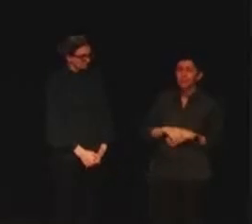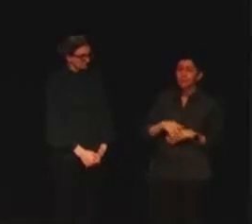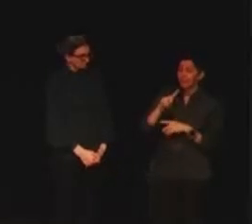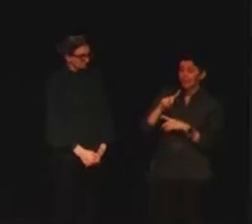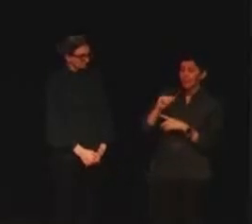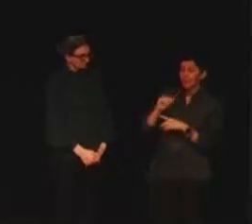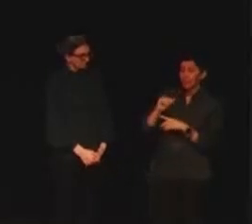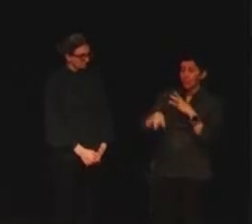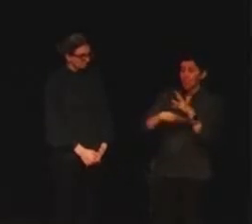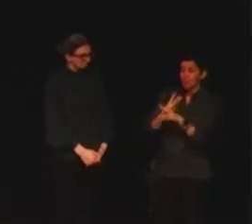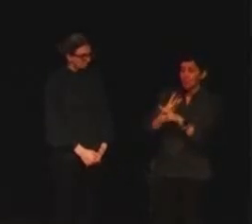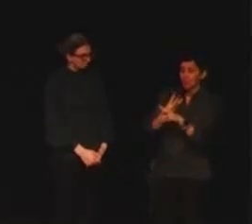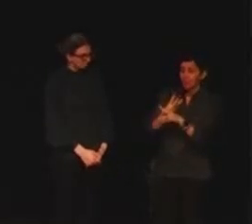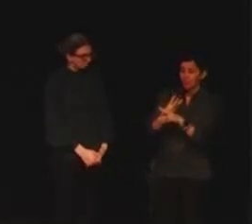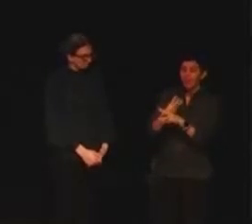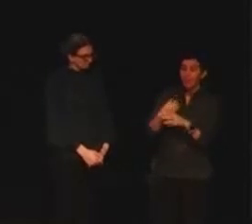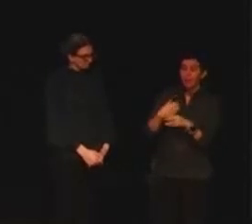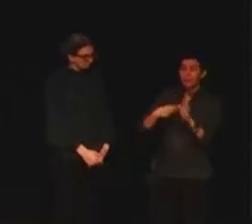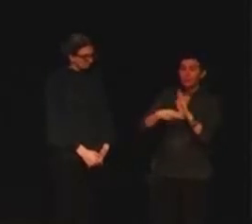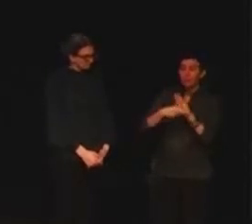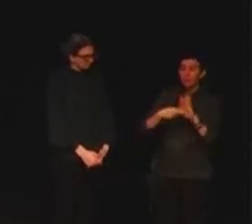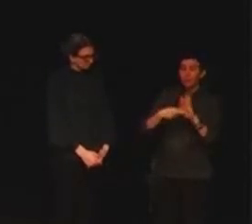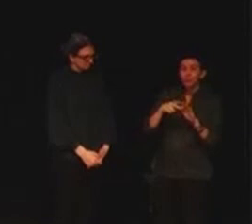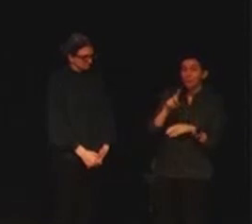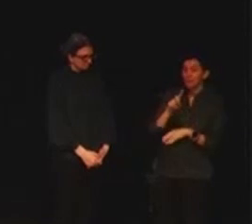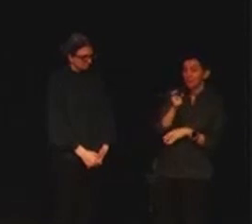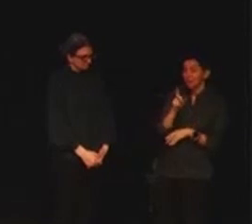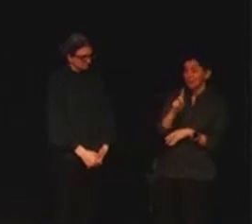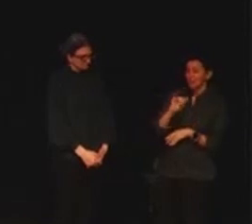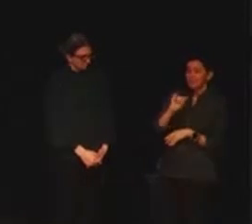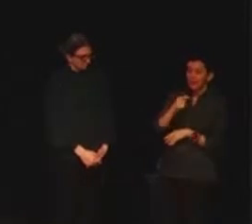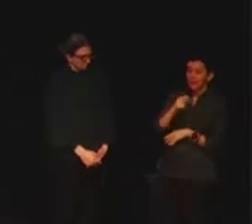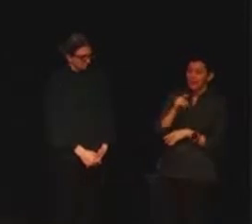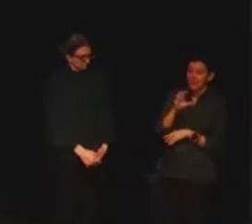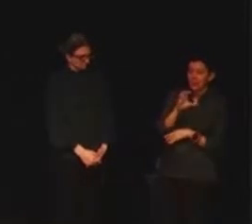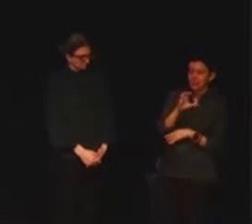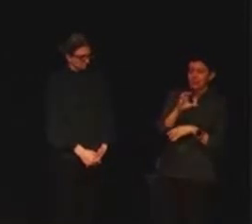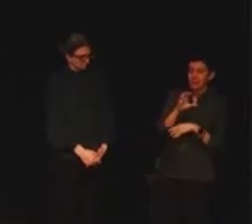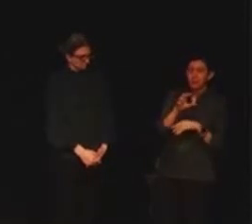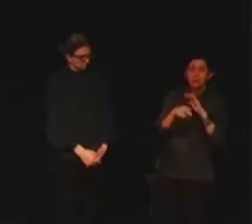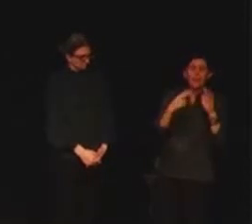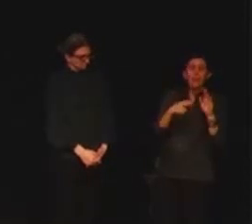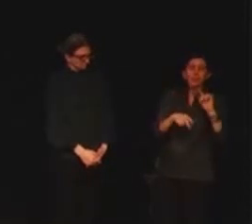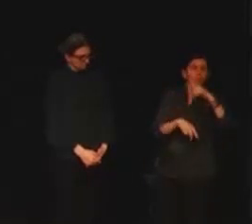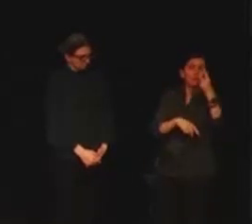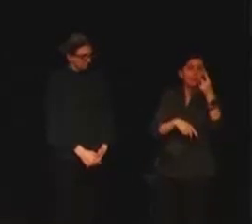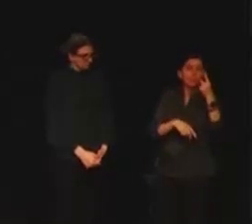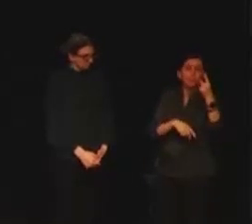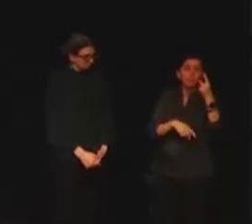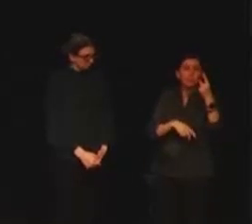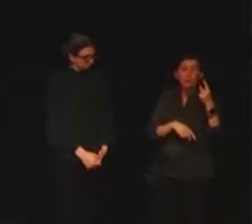word diagnostic overshadowing, you know, when someone gets introduced and it's instead of saying like, hey, this is Michael, it's like, hey, this is a